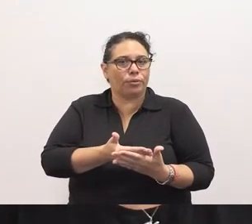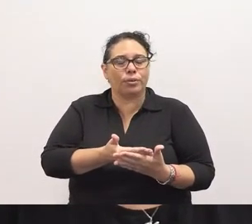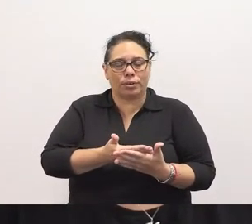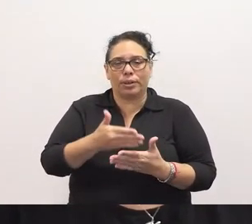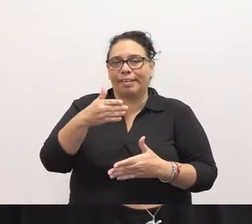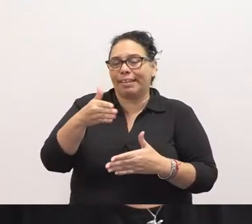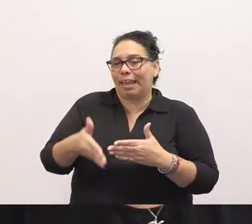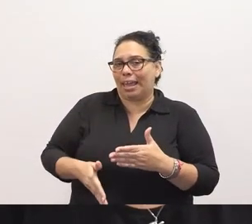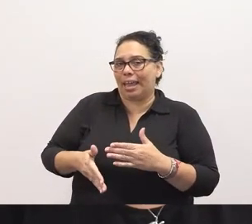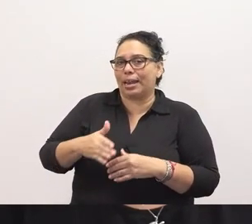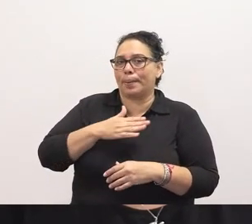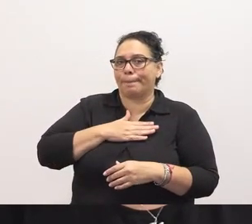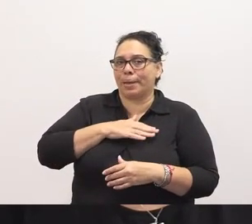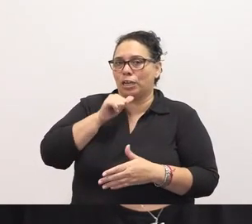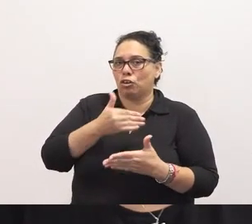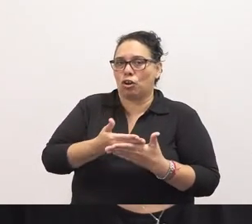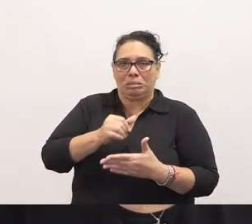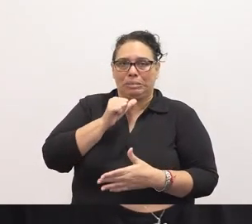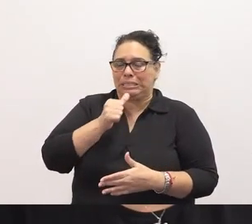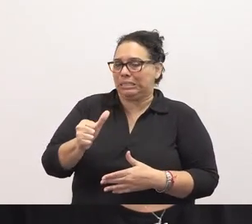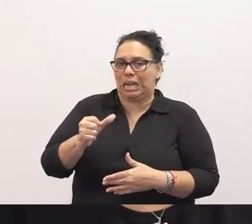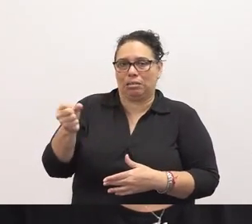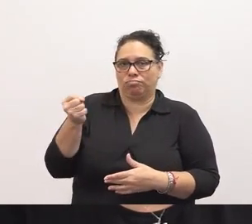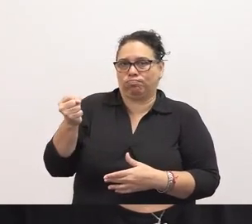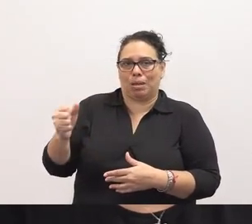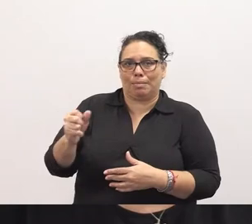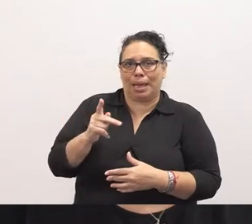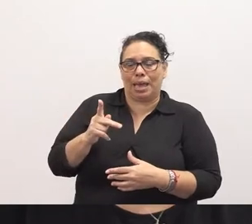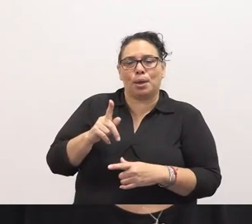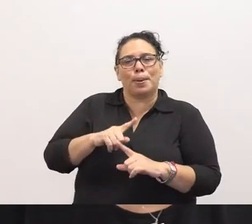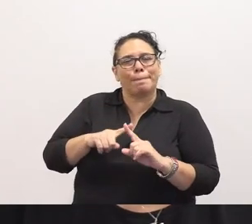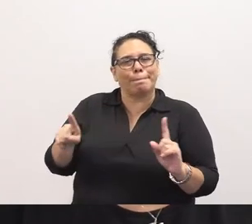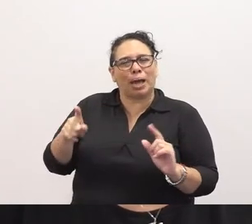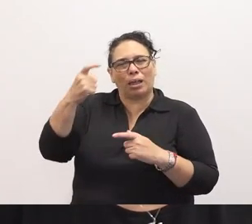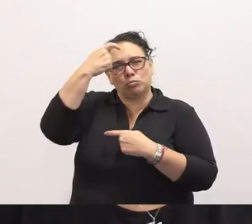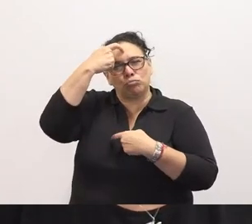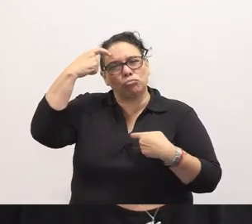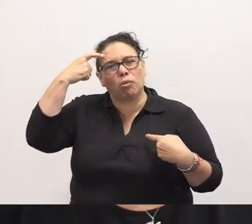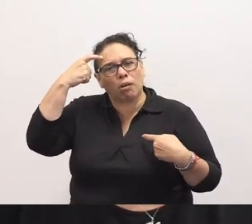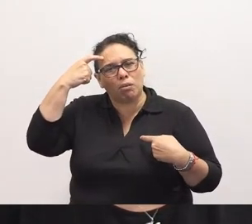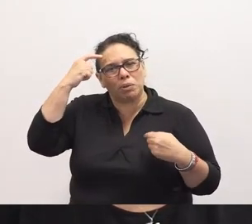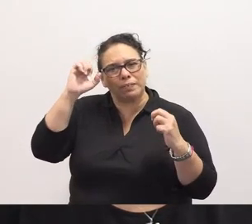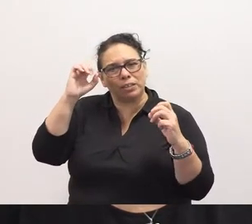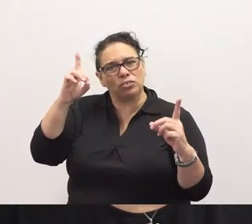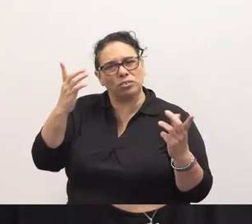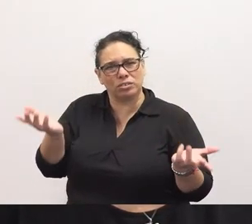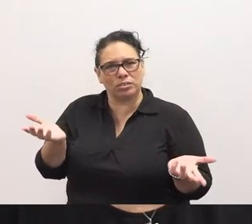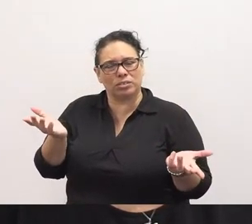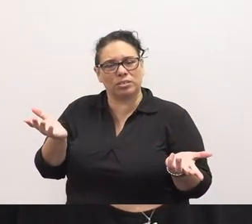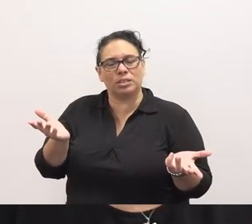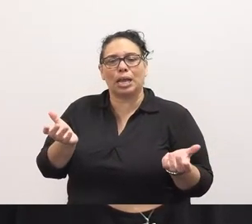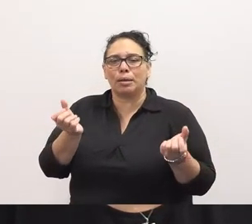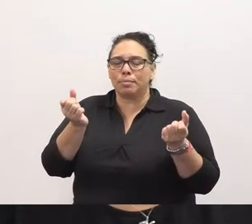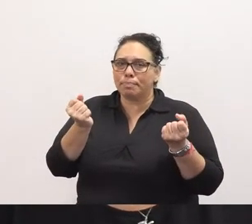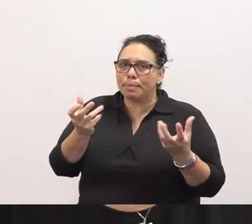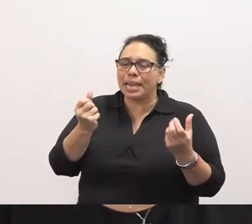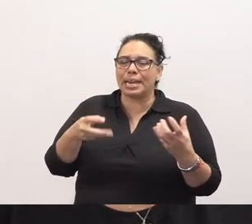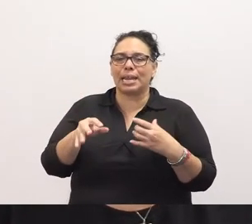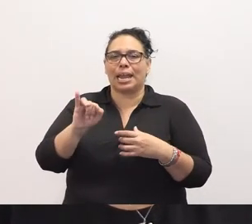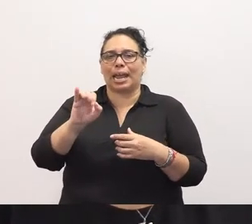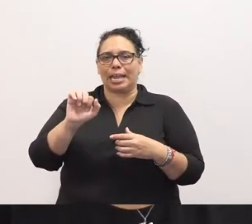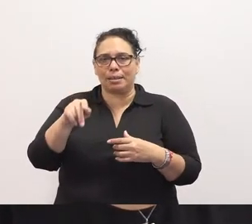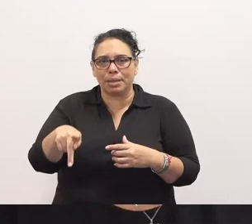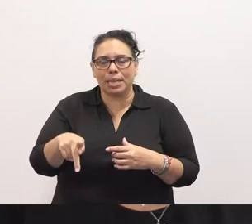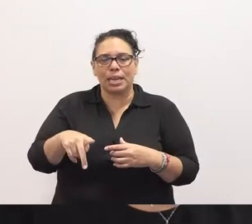end, my daughter was not retained, but the educational trauma remained. After many meetings, IEPs, phone calls, and